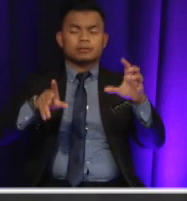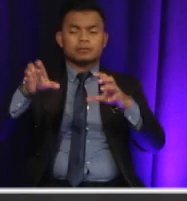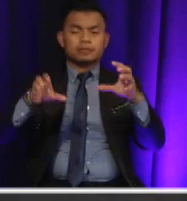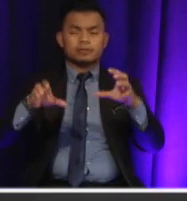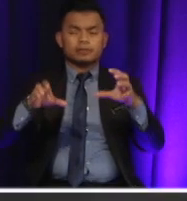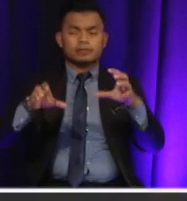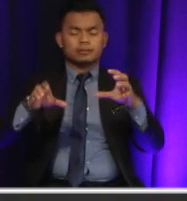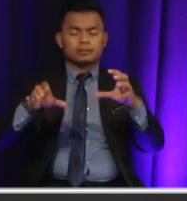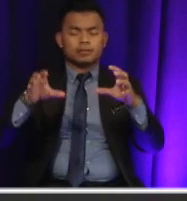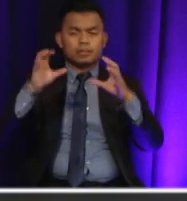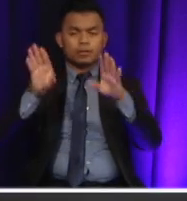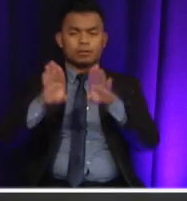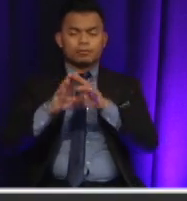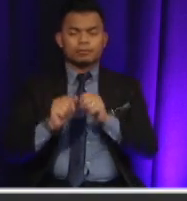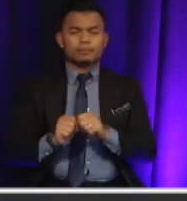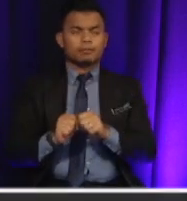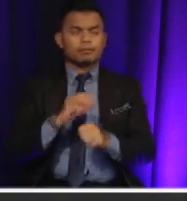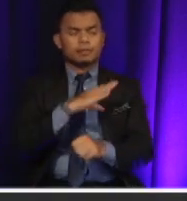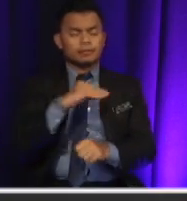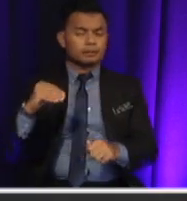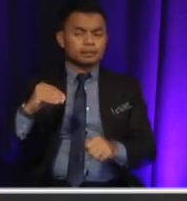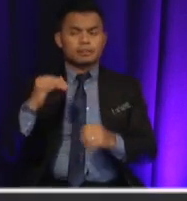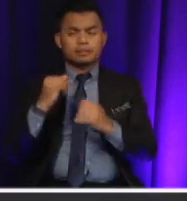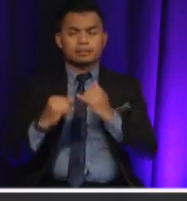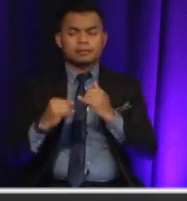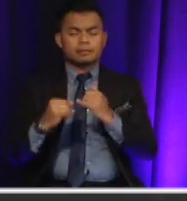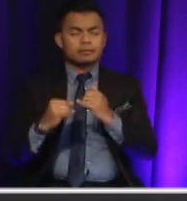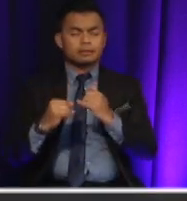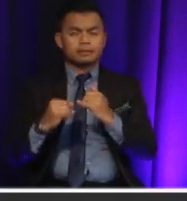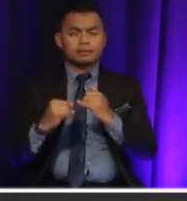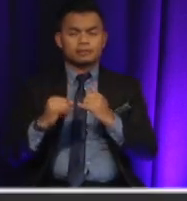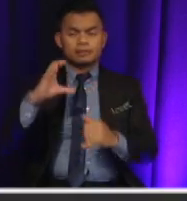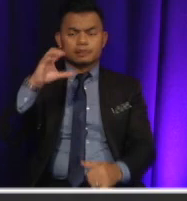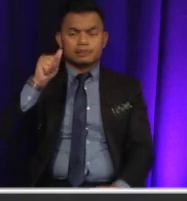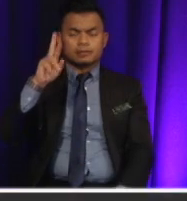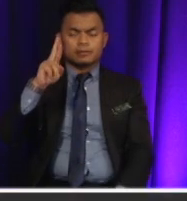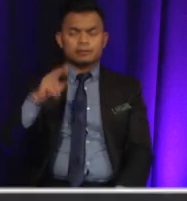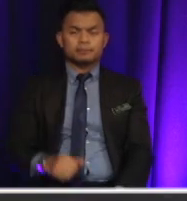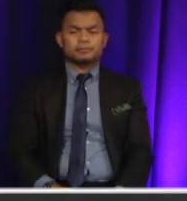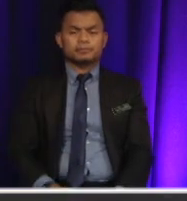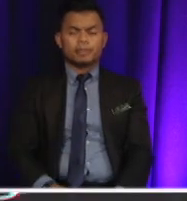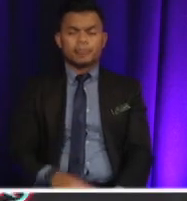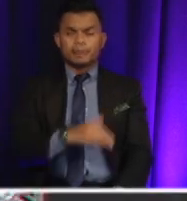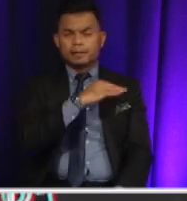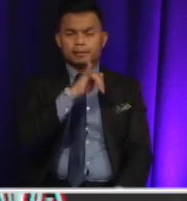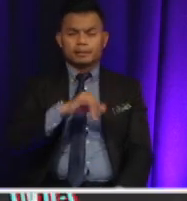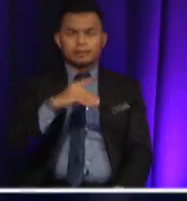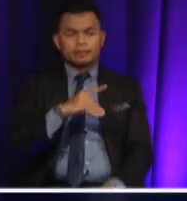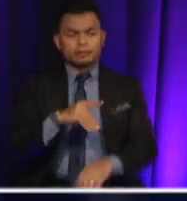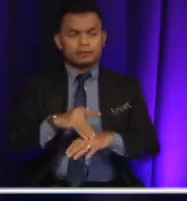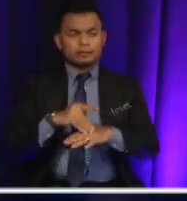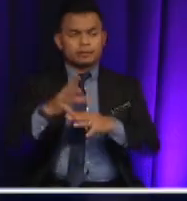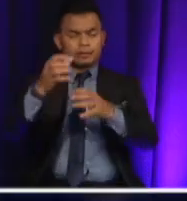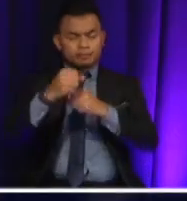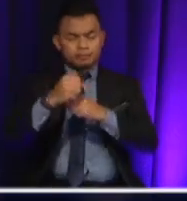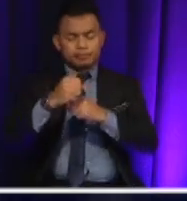which shows no signs of spark. Yes. And carburetor, chocked by 5. bits of dirt. Yes. The carburetor is